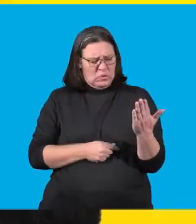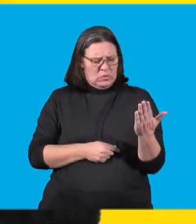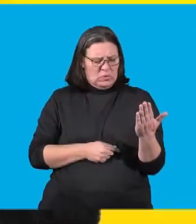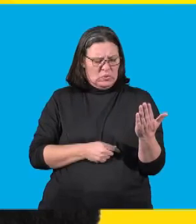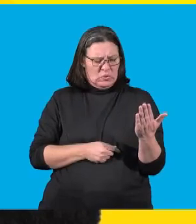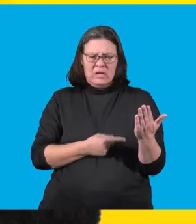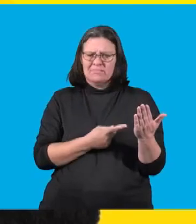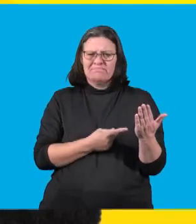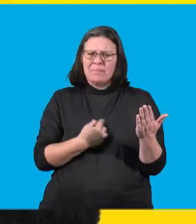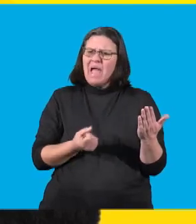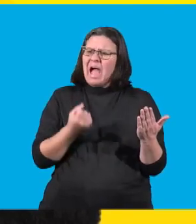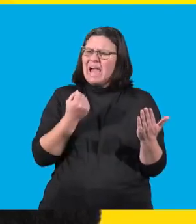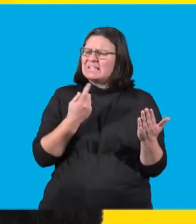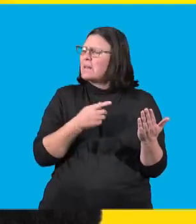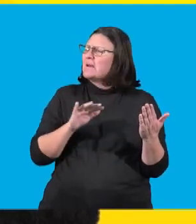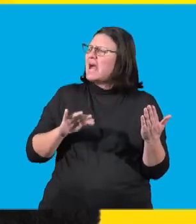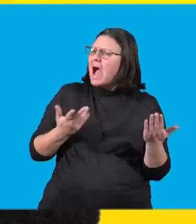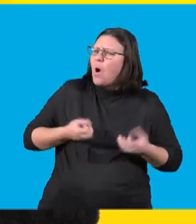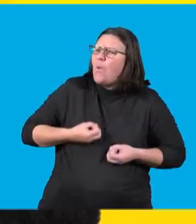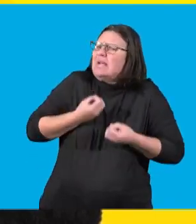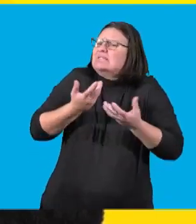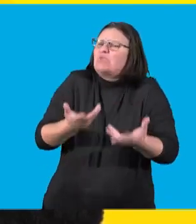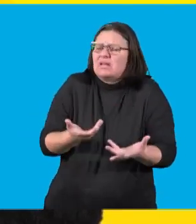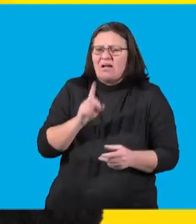paper is, well, I understand, but how do I